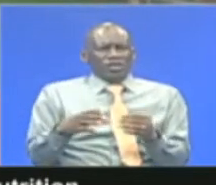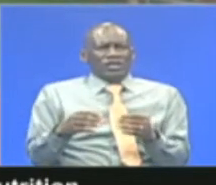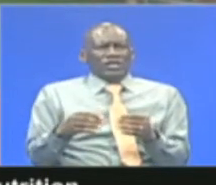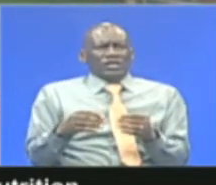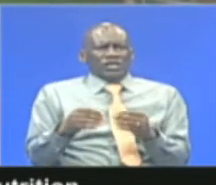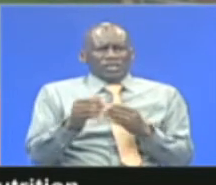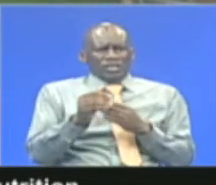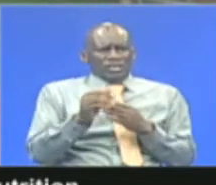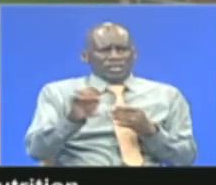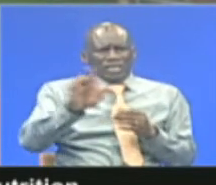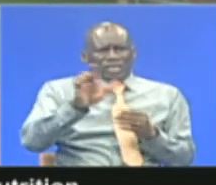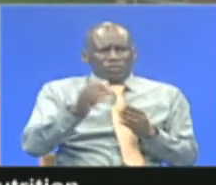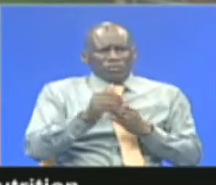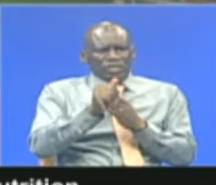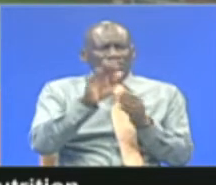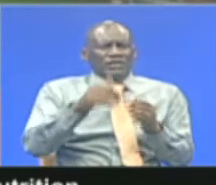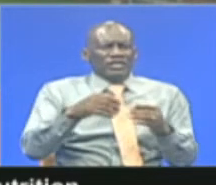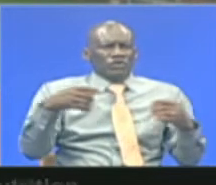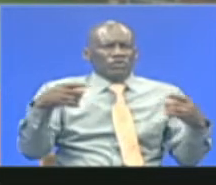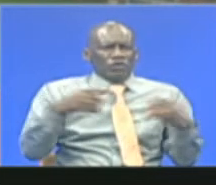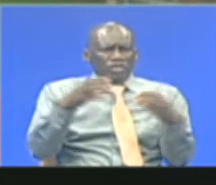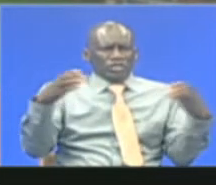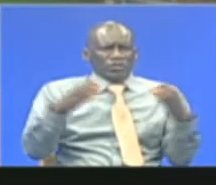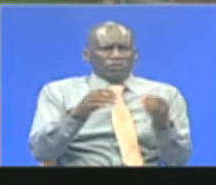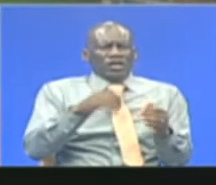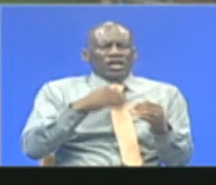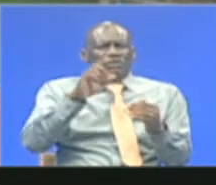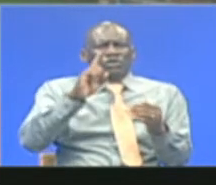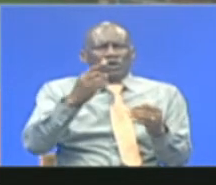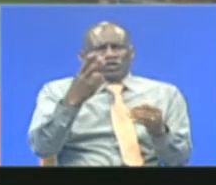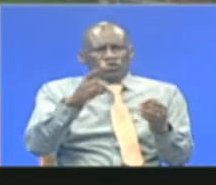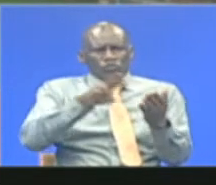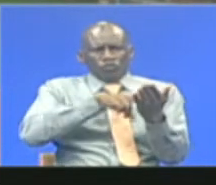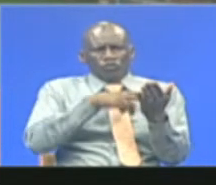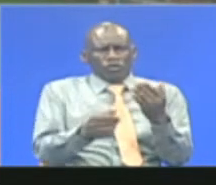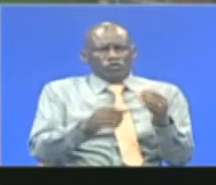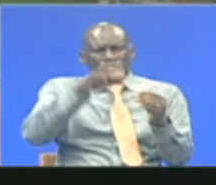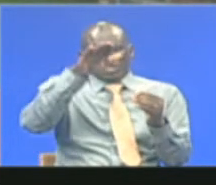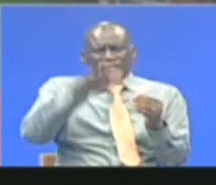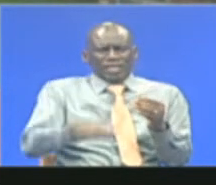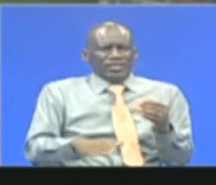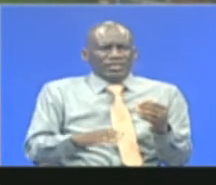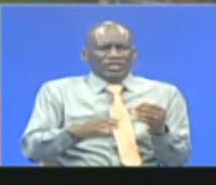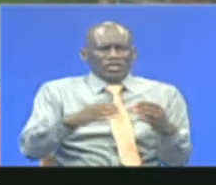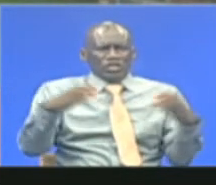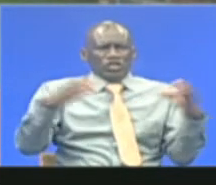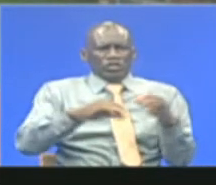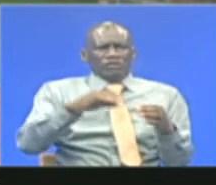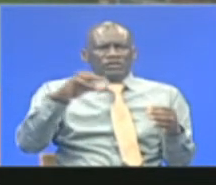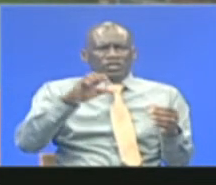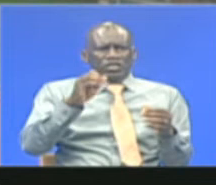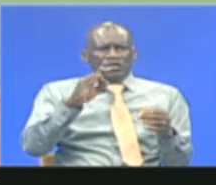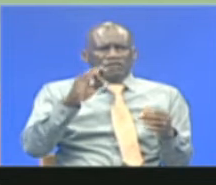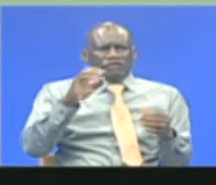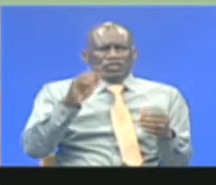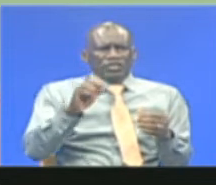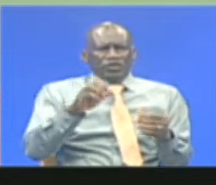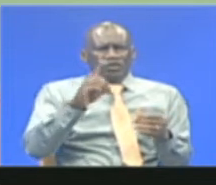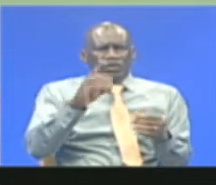was checked by the most unlikely of teams following a 1-2 loss to bottom of the table GFE 105 to leave them 6